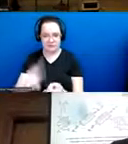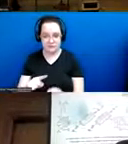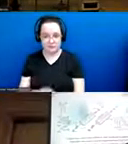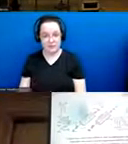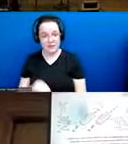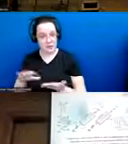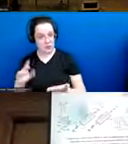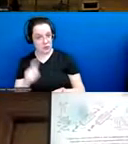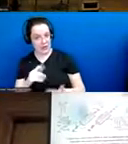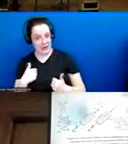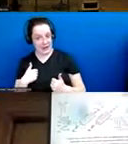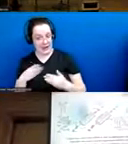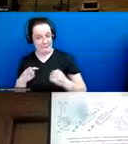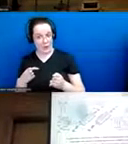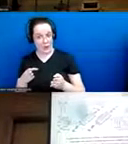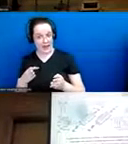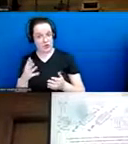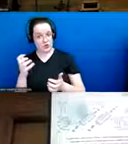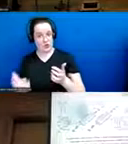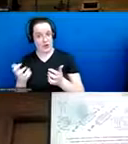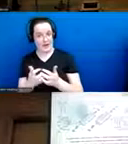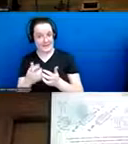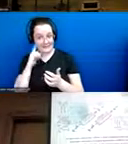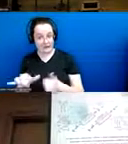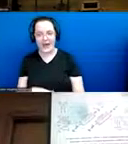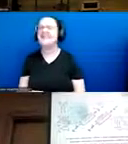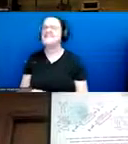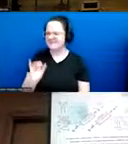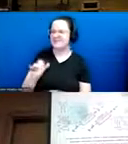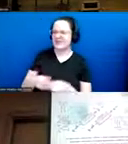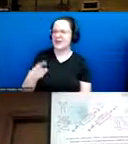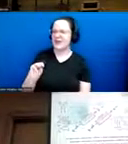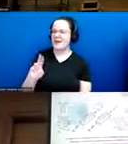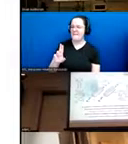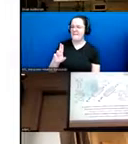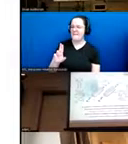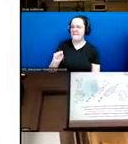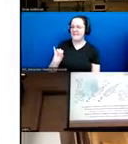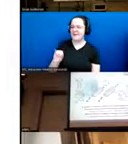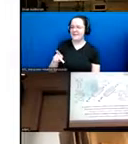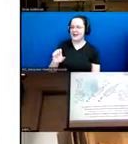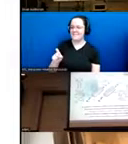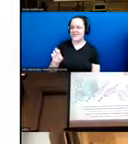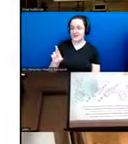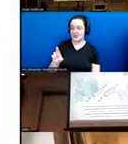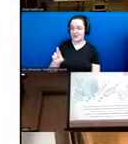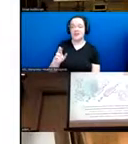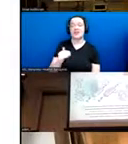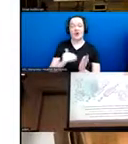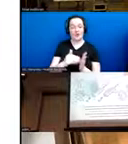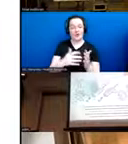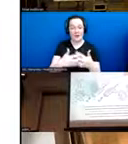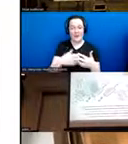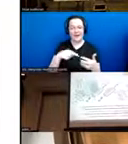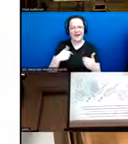called multiplexing, right? So instead of just building one repeater, now you can build repeaters with a slightly different frequency. And just how we do